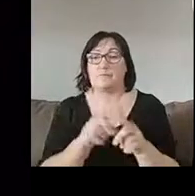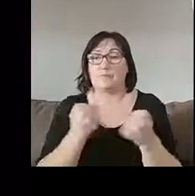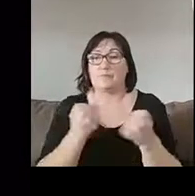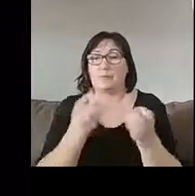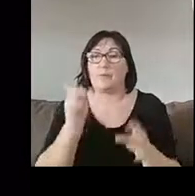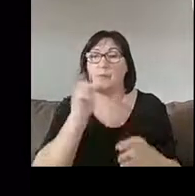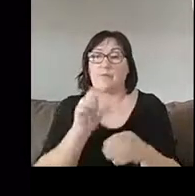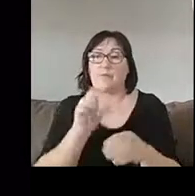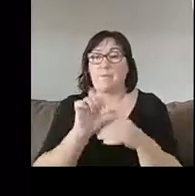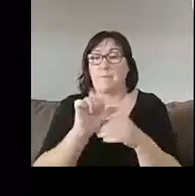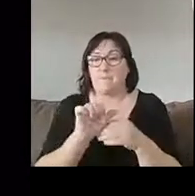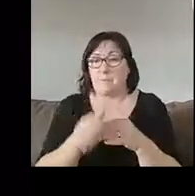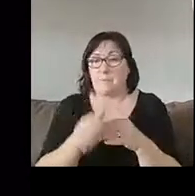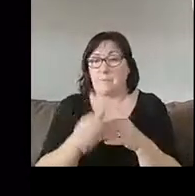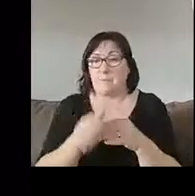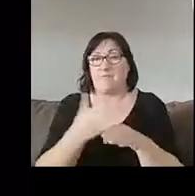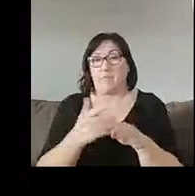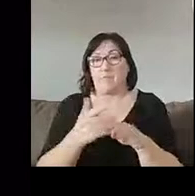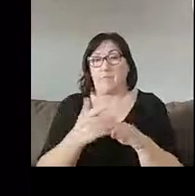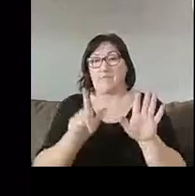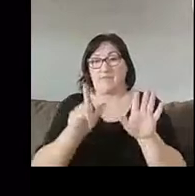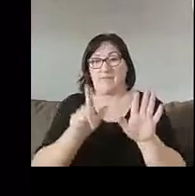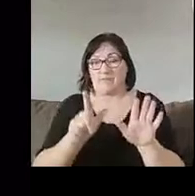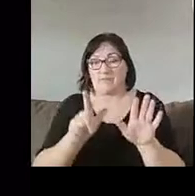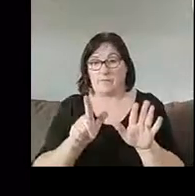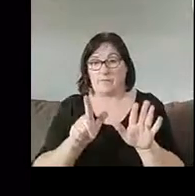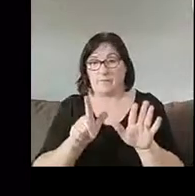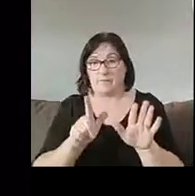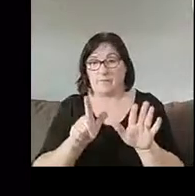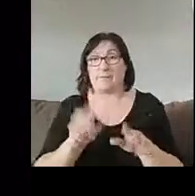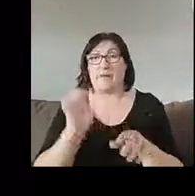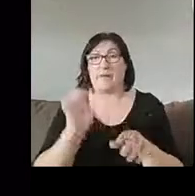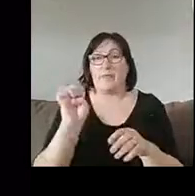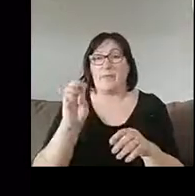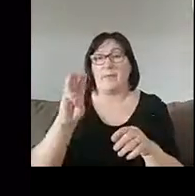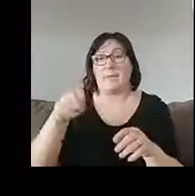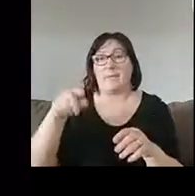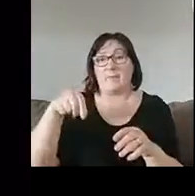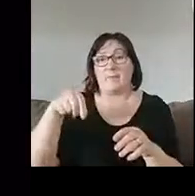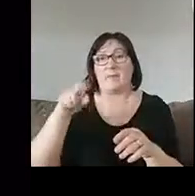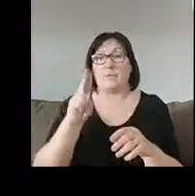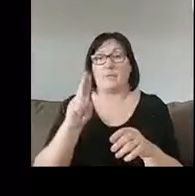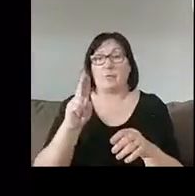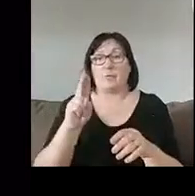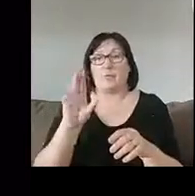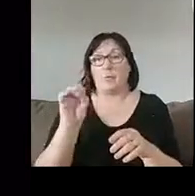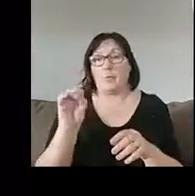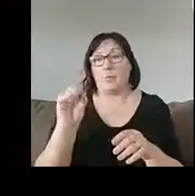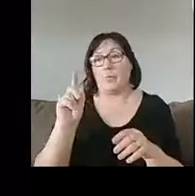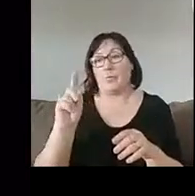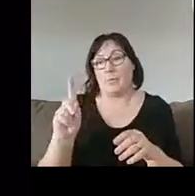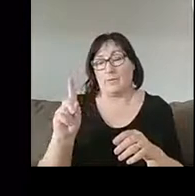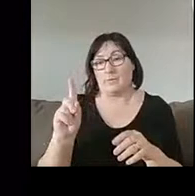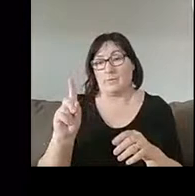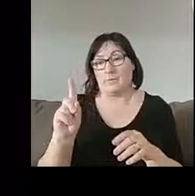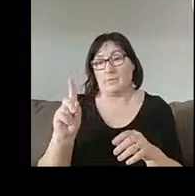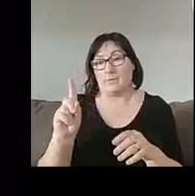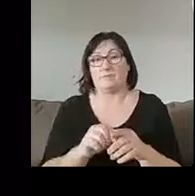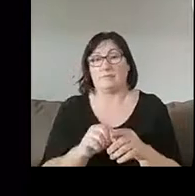the 7th of the following month an EMP 201. Also, going hand in hand with